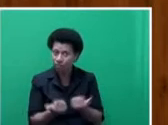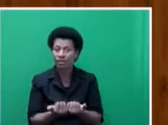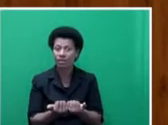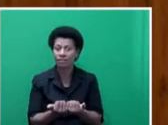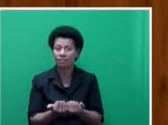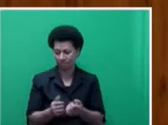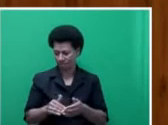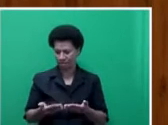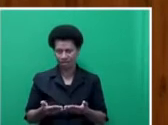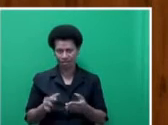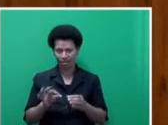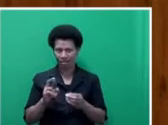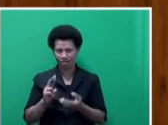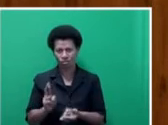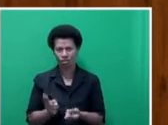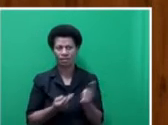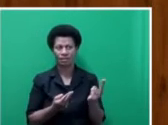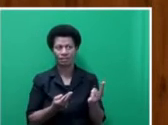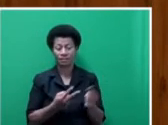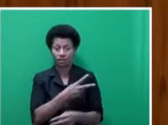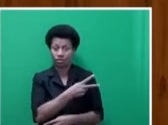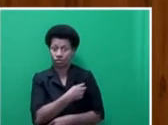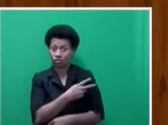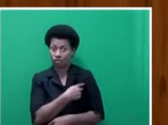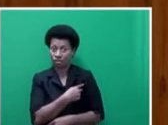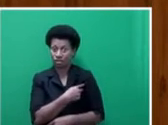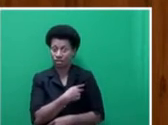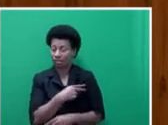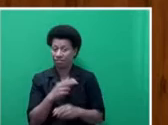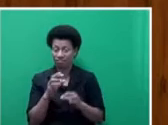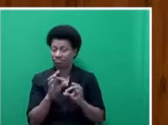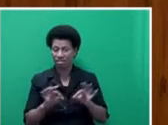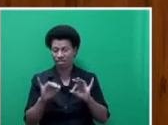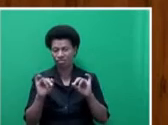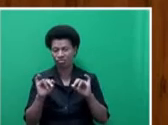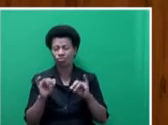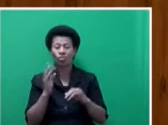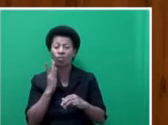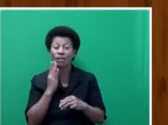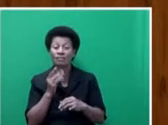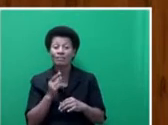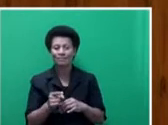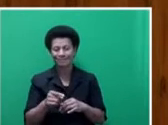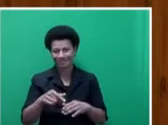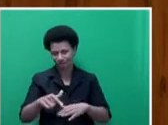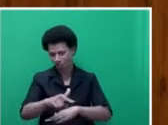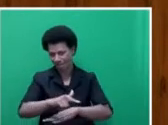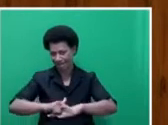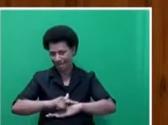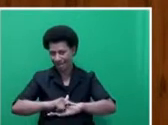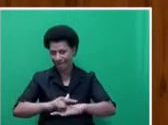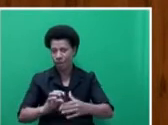a recommendation that security of the land is an issue when it comes to an Itoke land actually given to land bank.